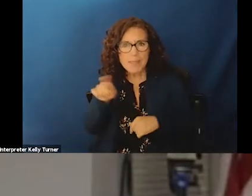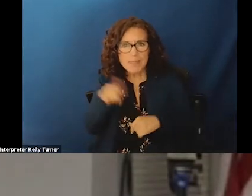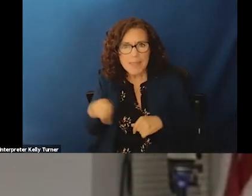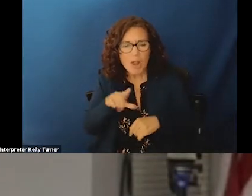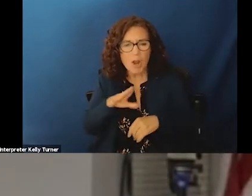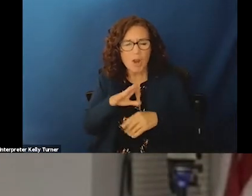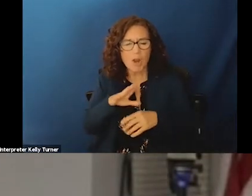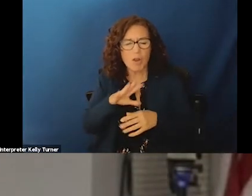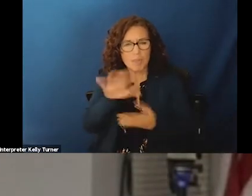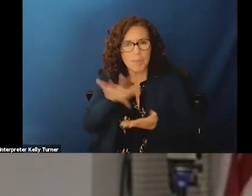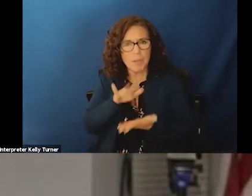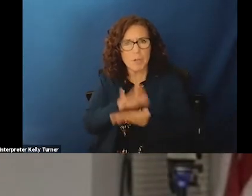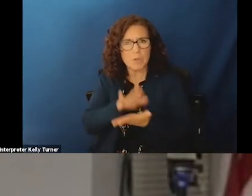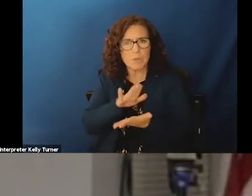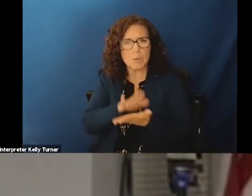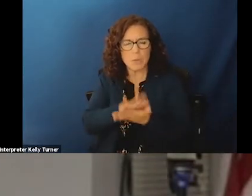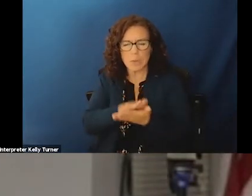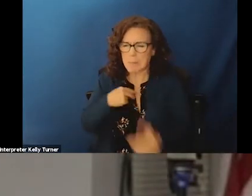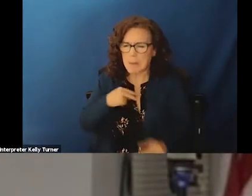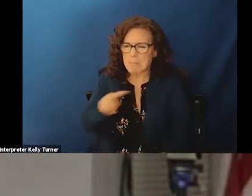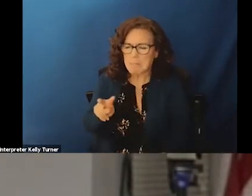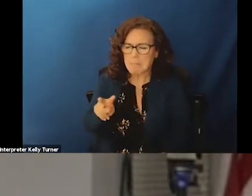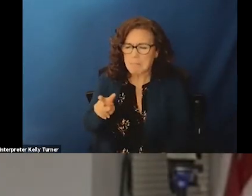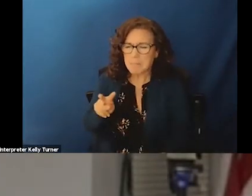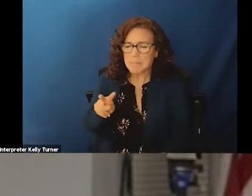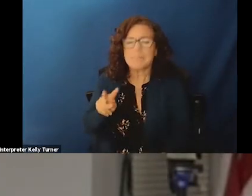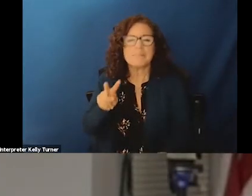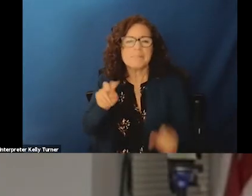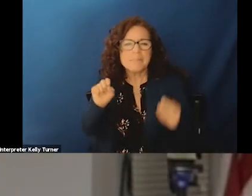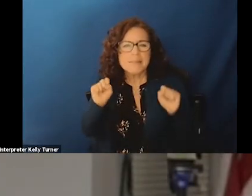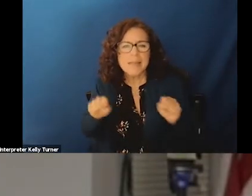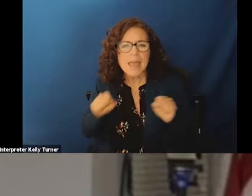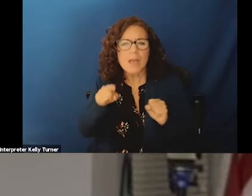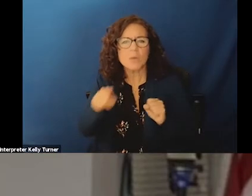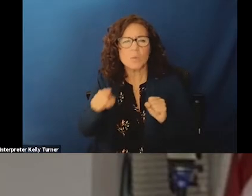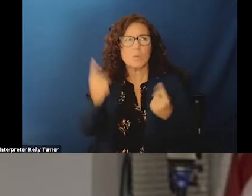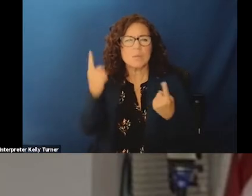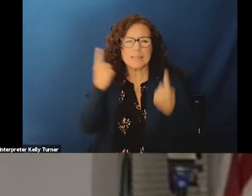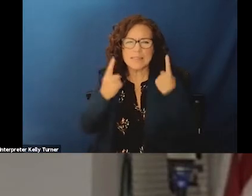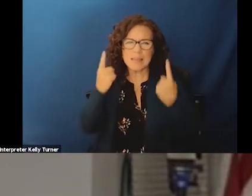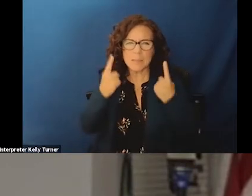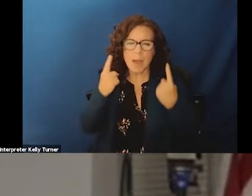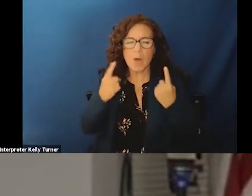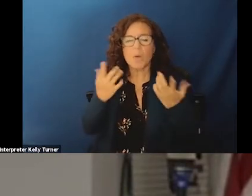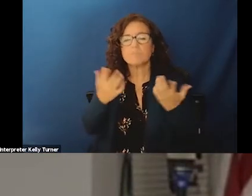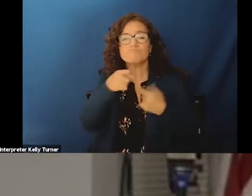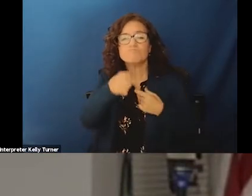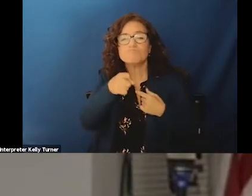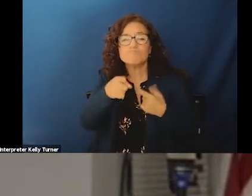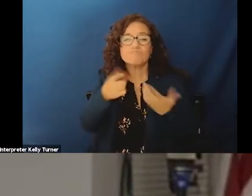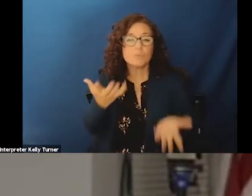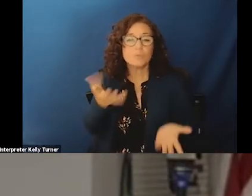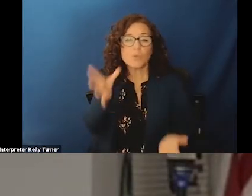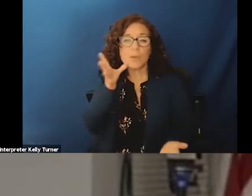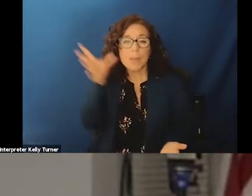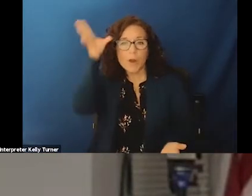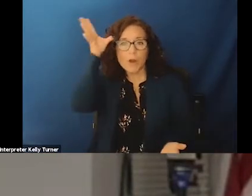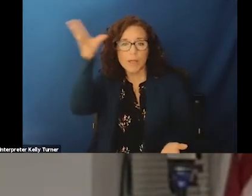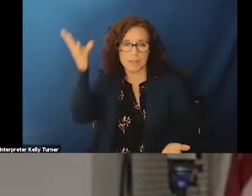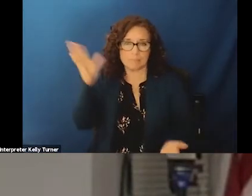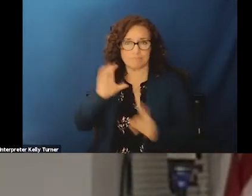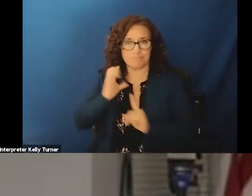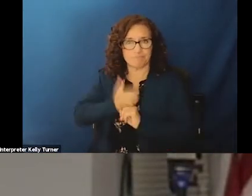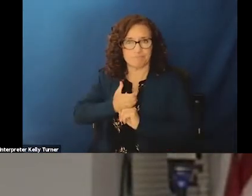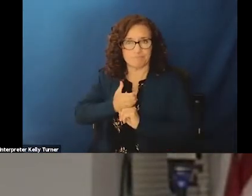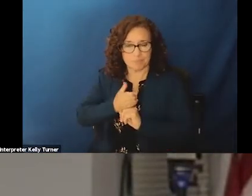could just speak to it in the, like thinking with your parent cap on, and you might read a headline